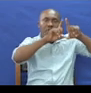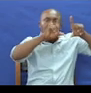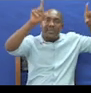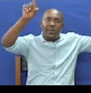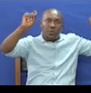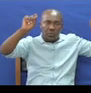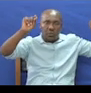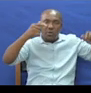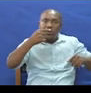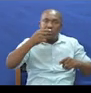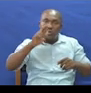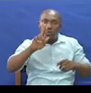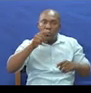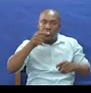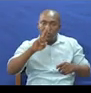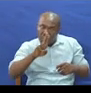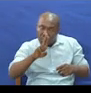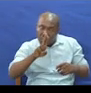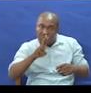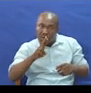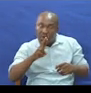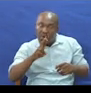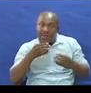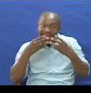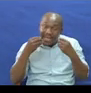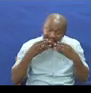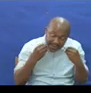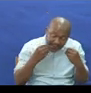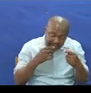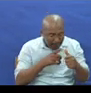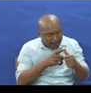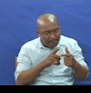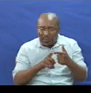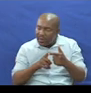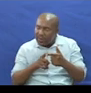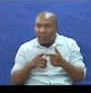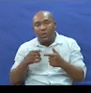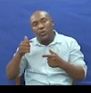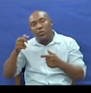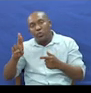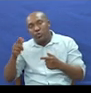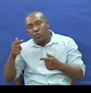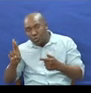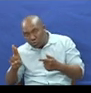Tutu the cat and the rat, Tutu the cat and the rat.